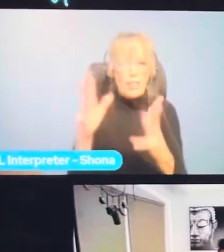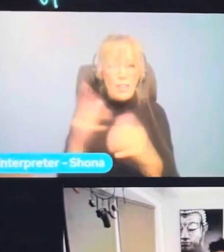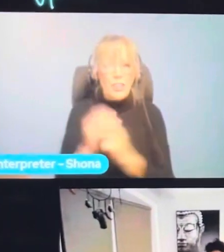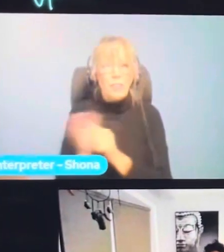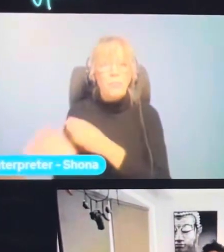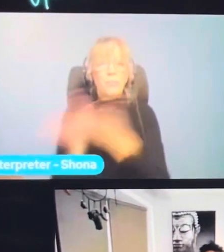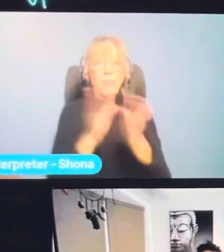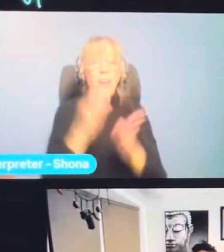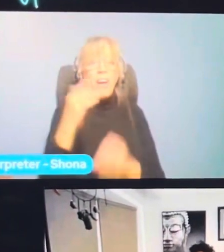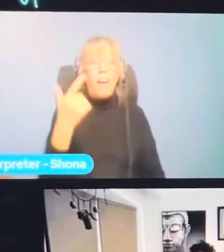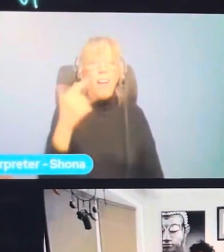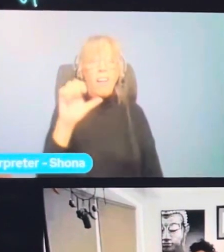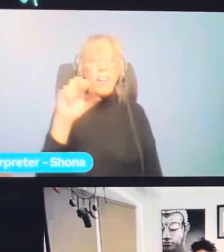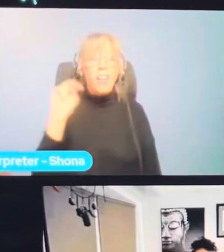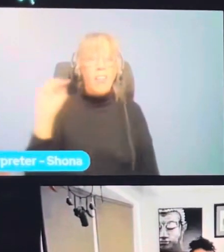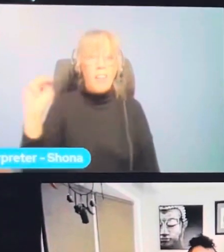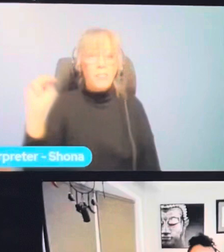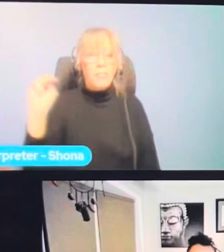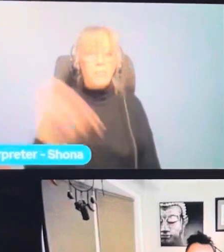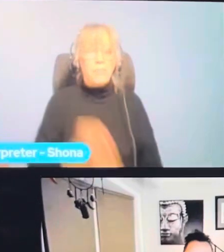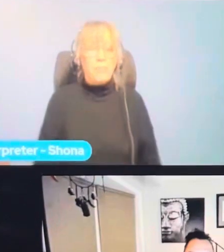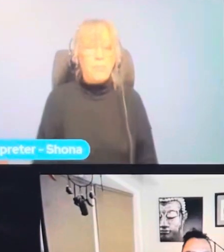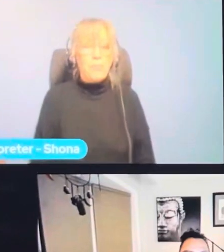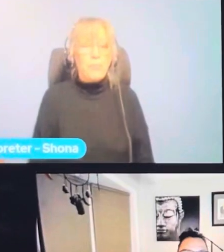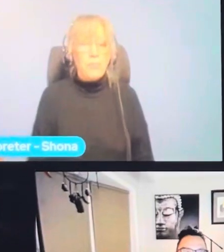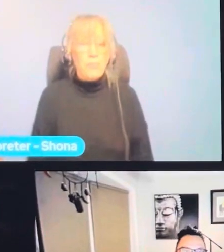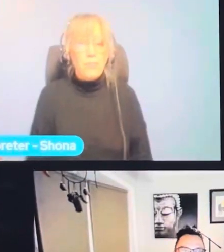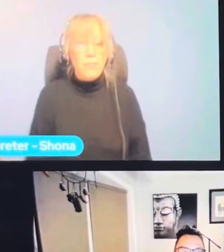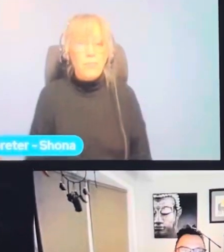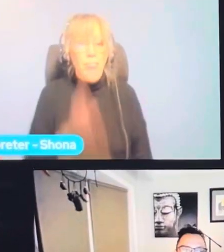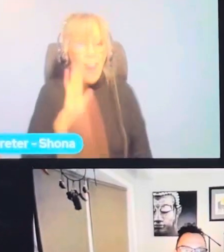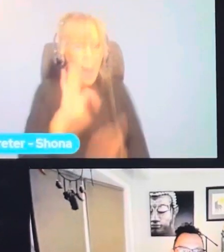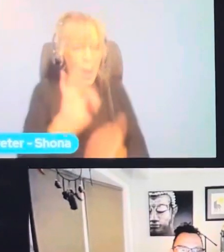Glenn Mulray. Hi, how are you? Good.